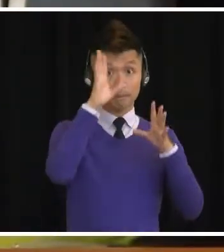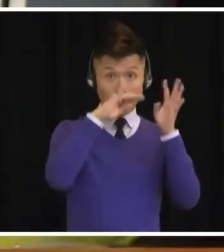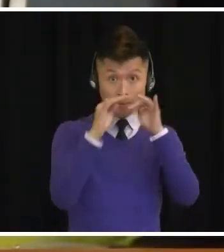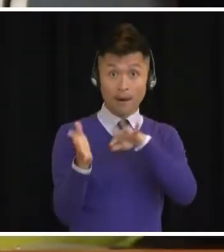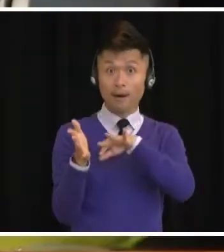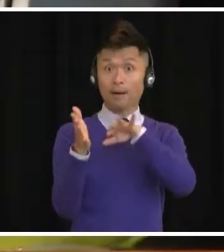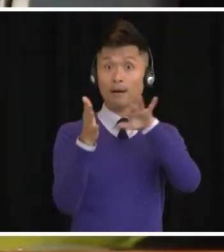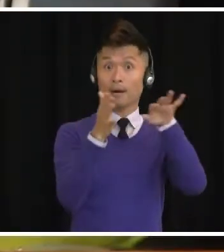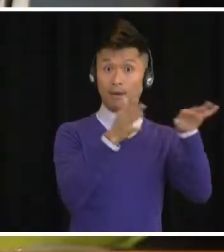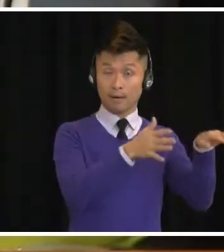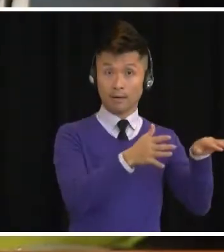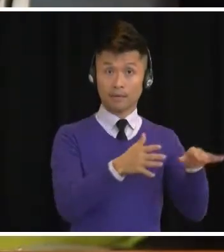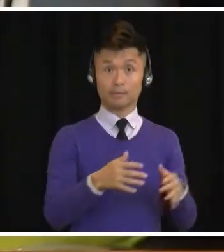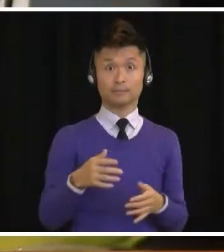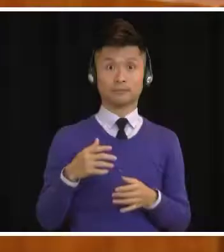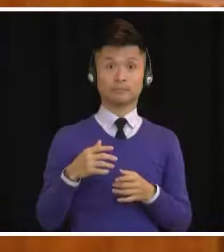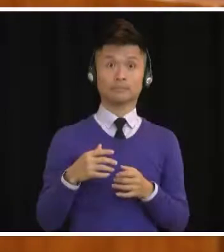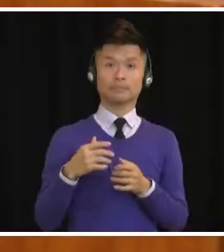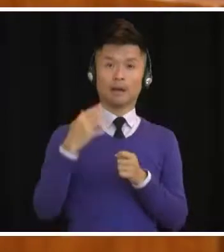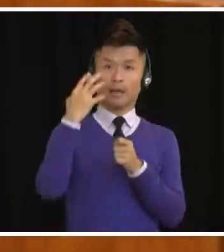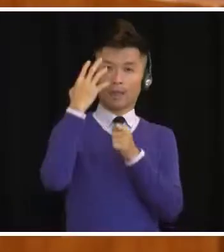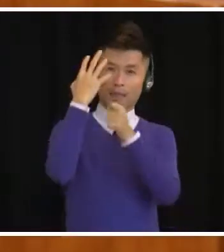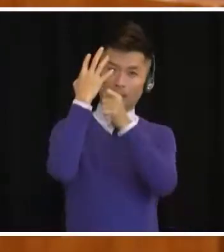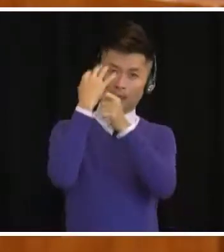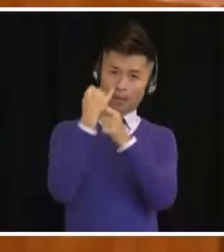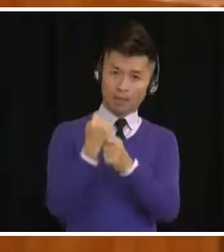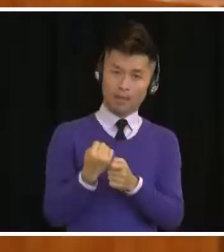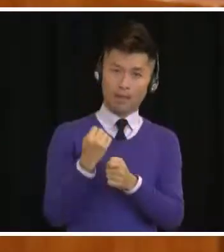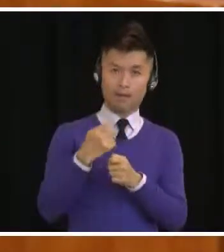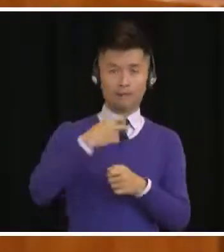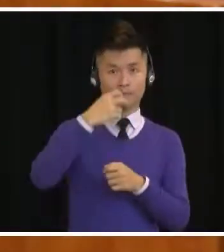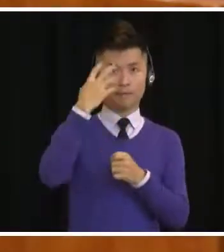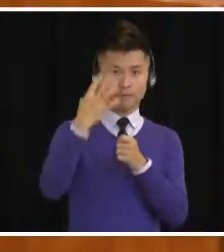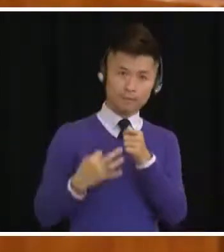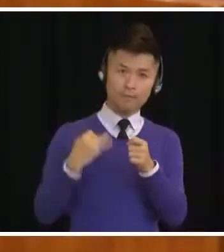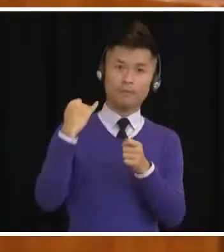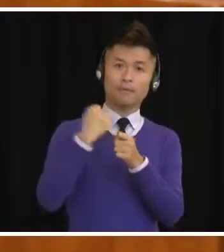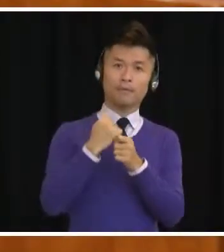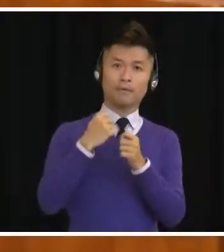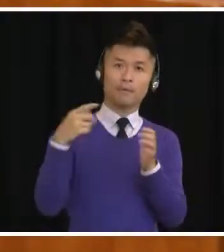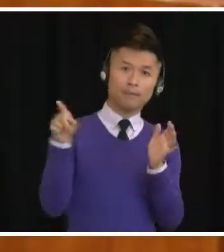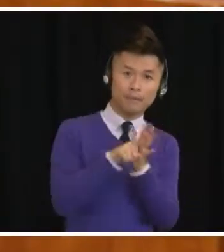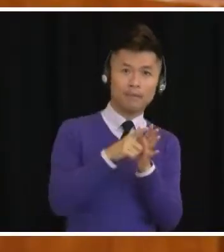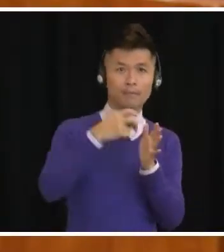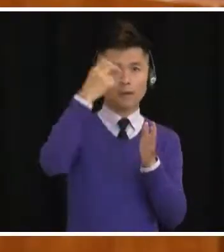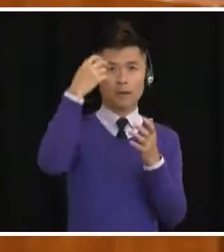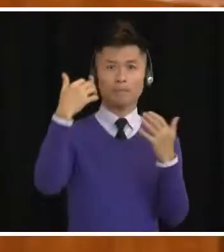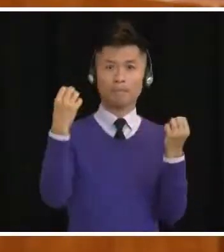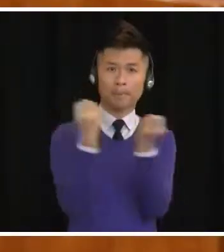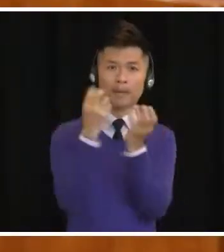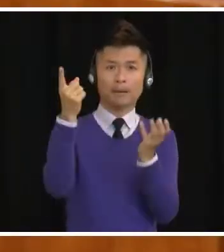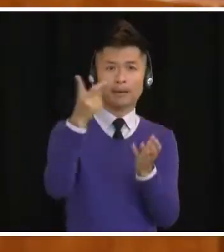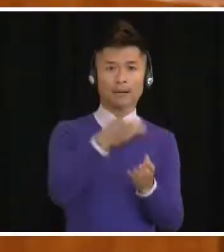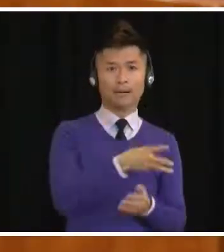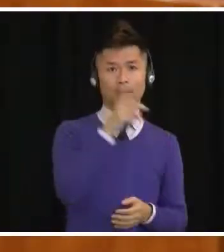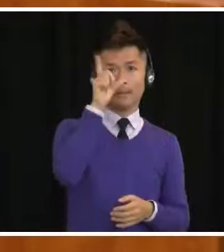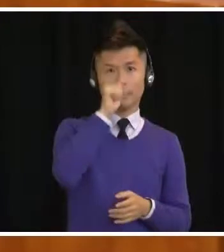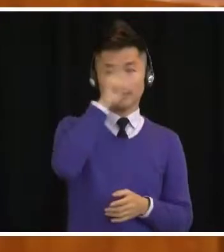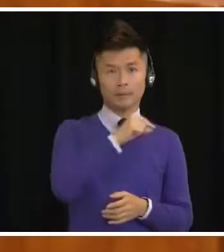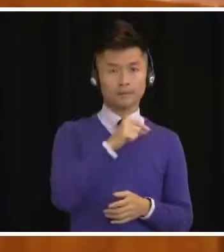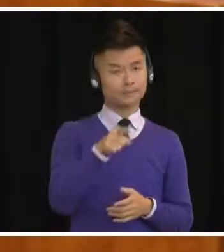In addition, based on our experience, if we discover